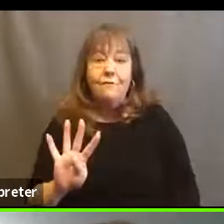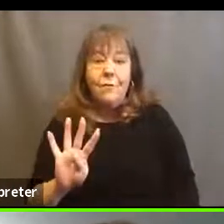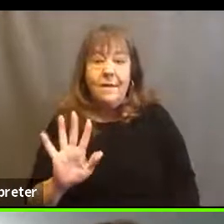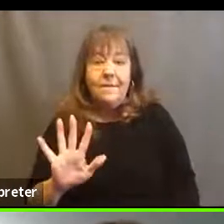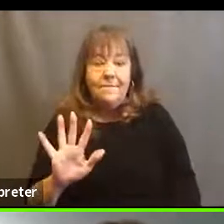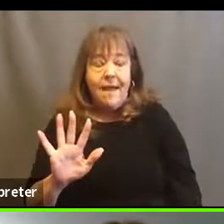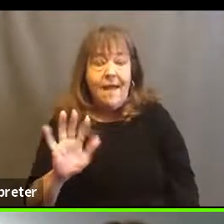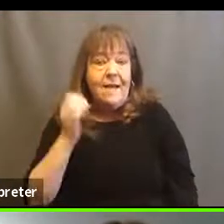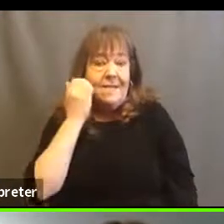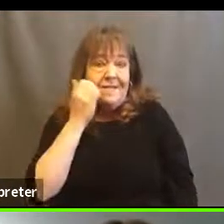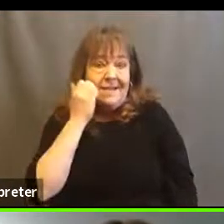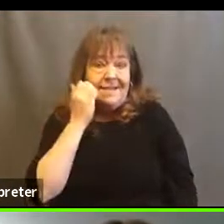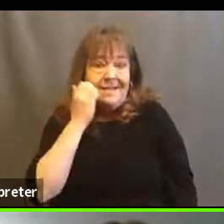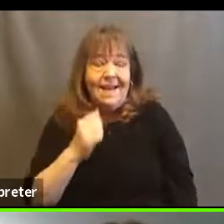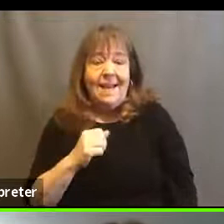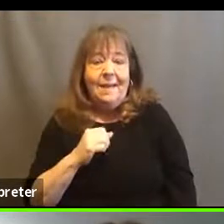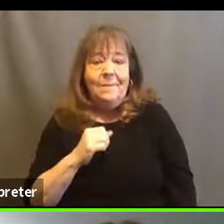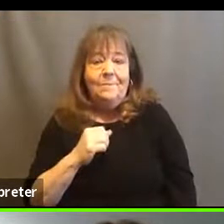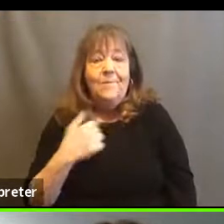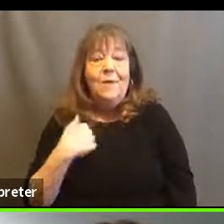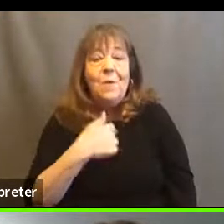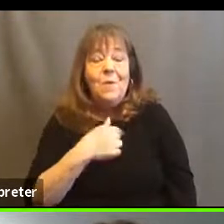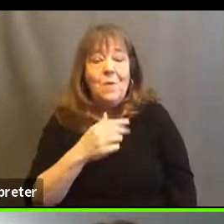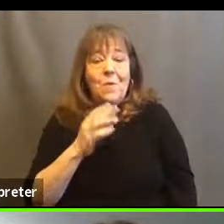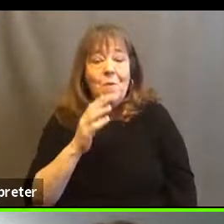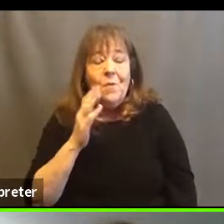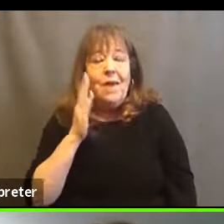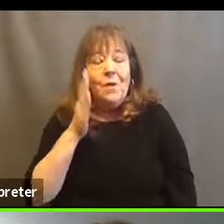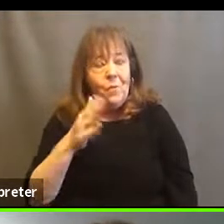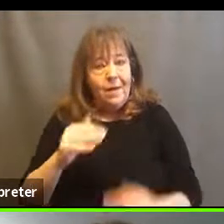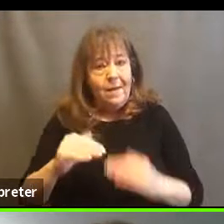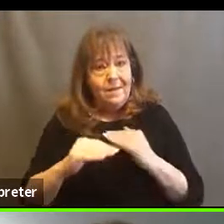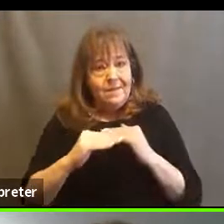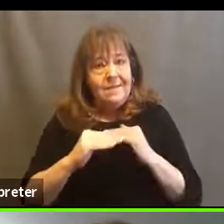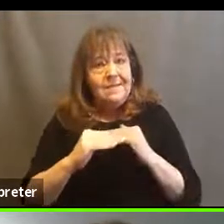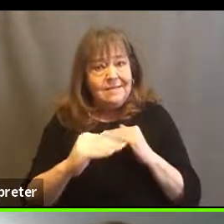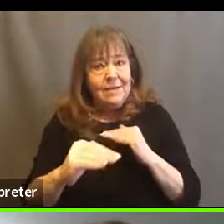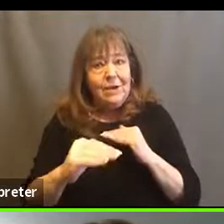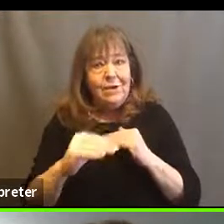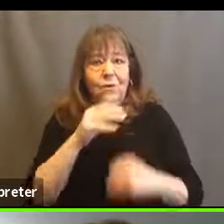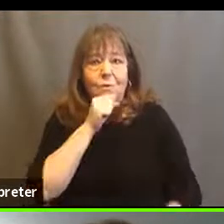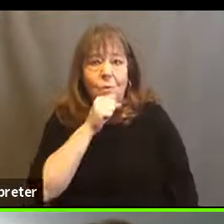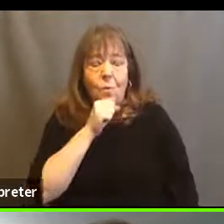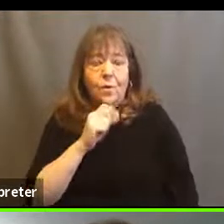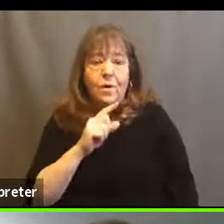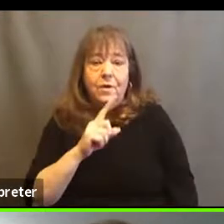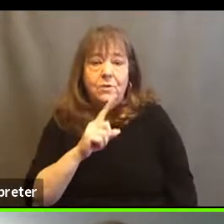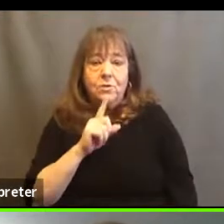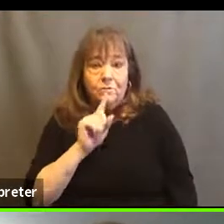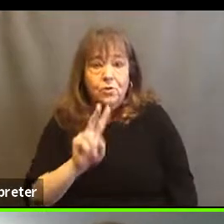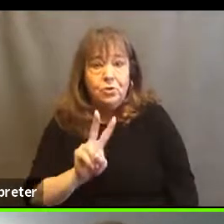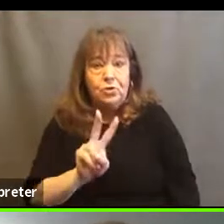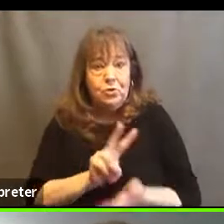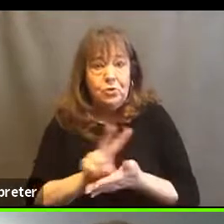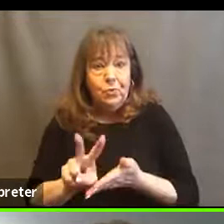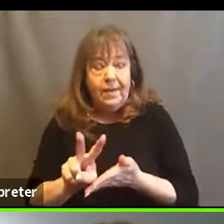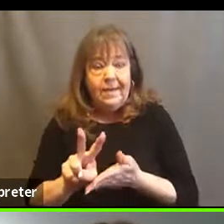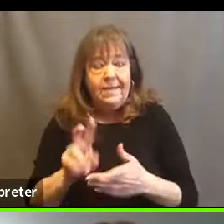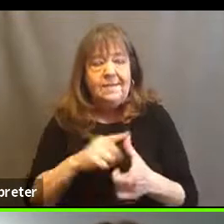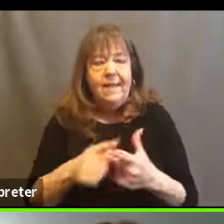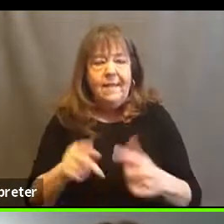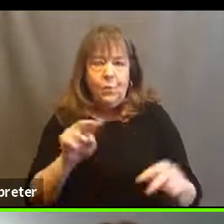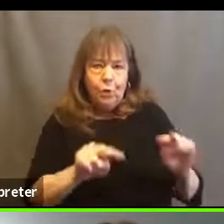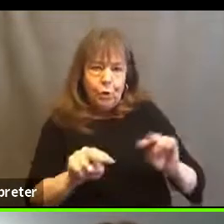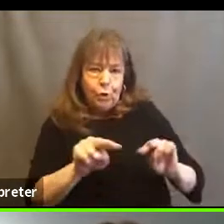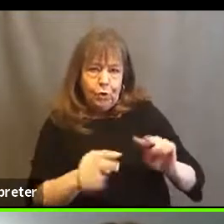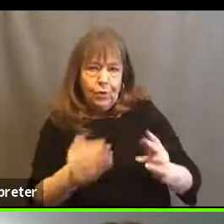day. We will be at this status level orange for for 2 weeks, and at that time we'll reassess and either